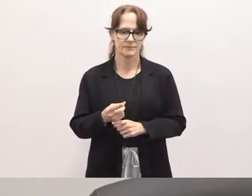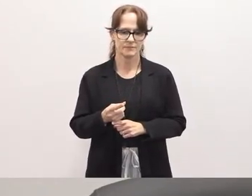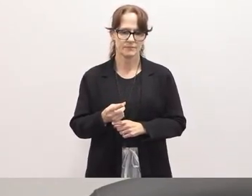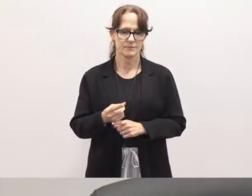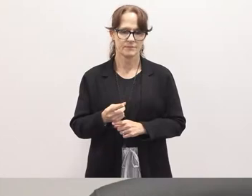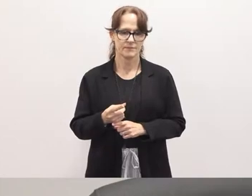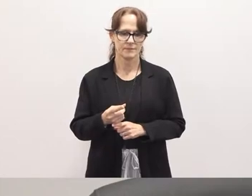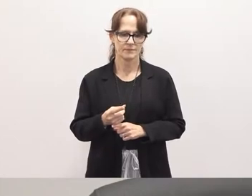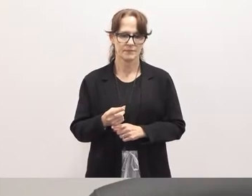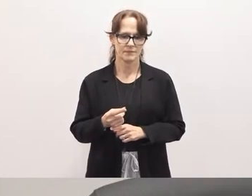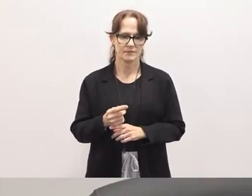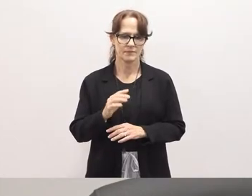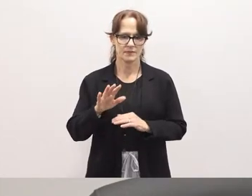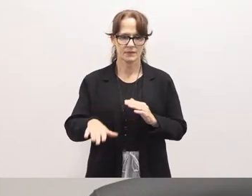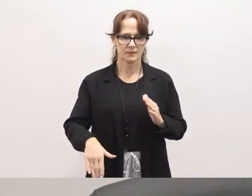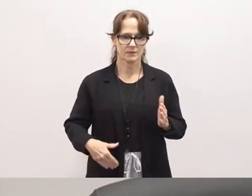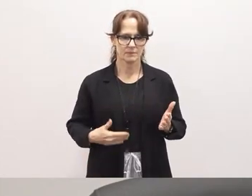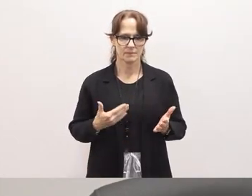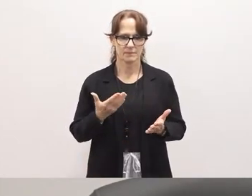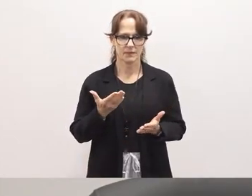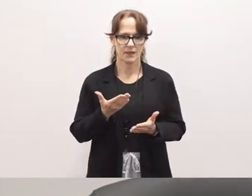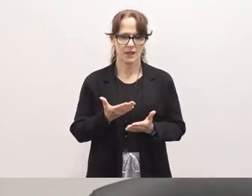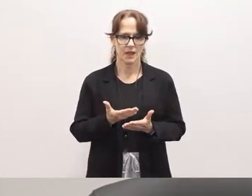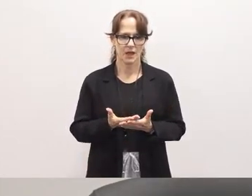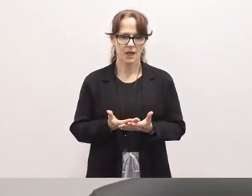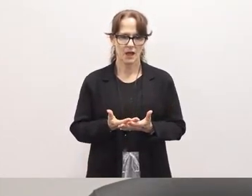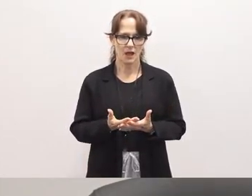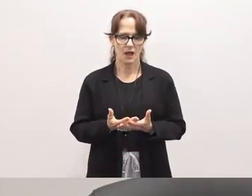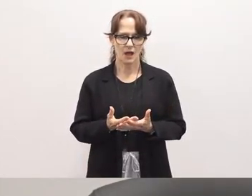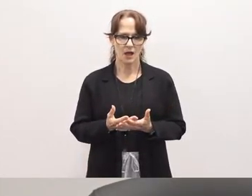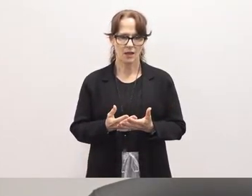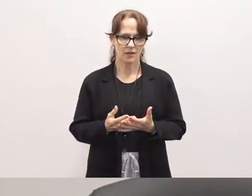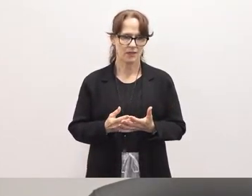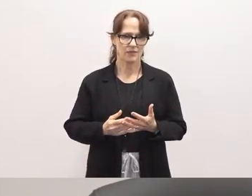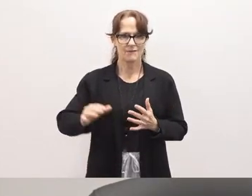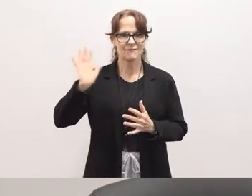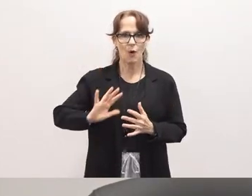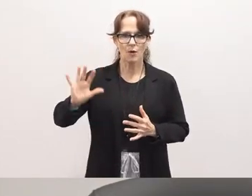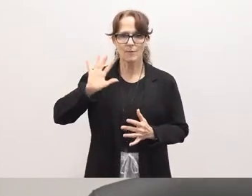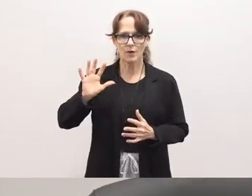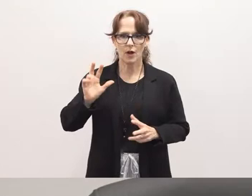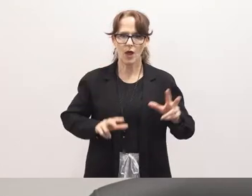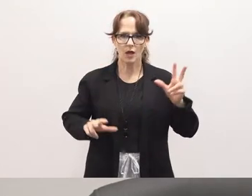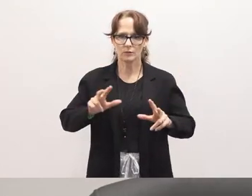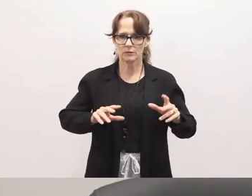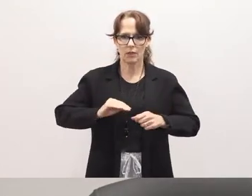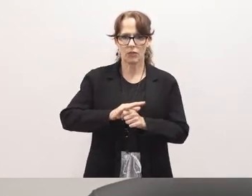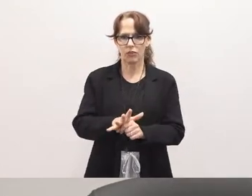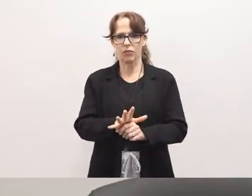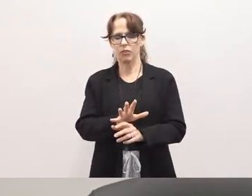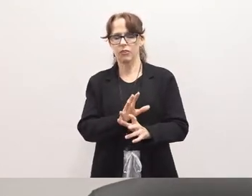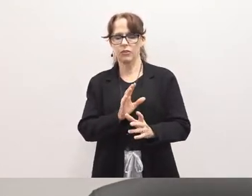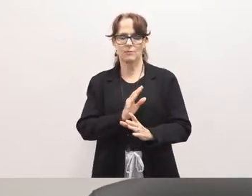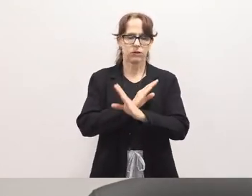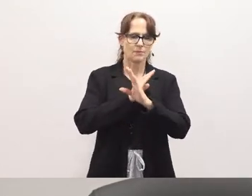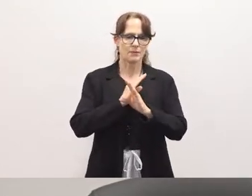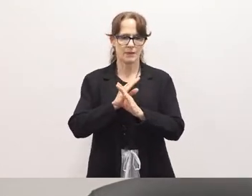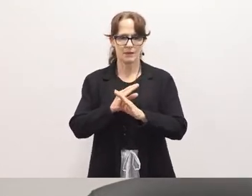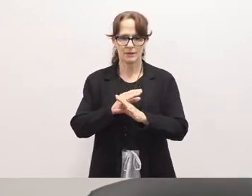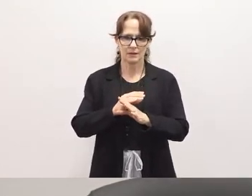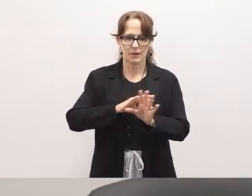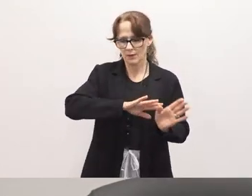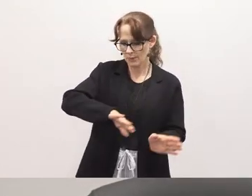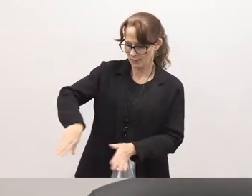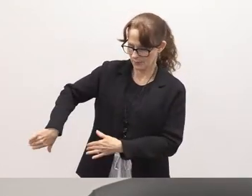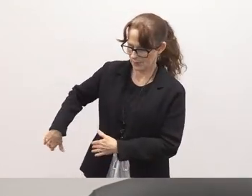you know, putting all that inability to socialize behind us. We were out there high-fiving,